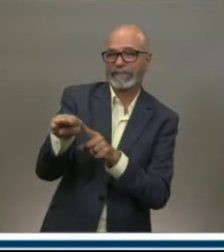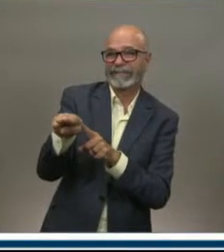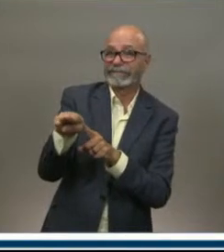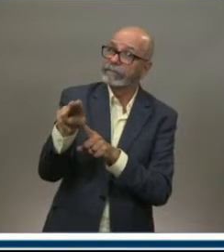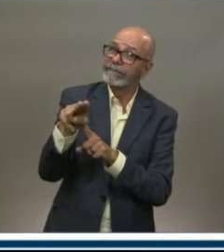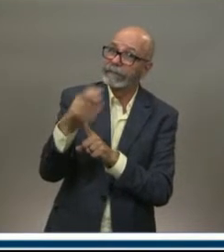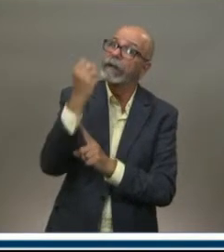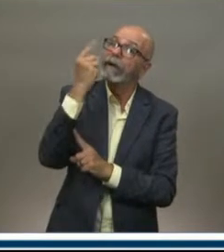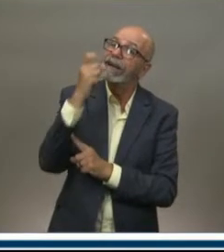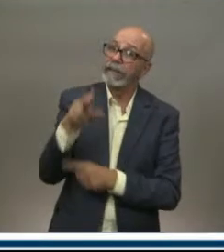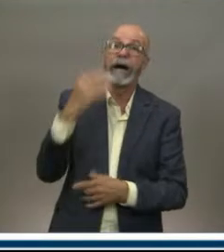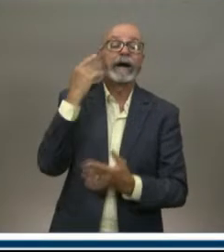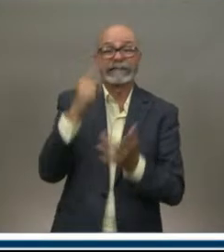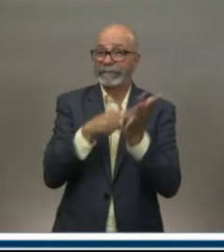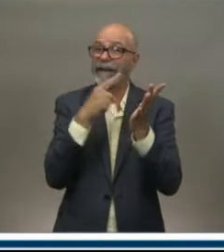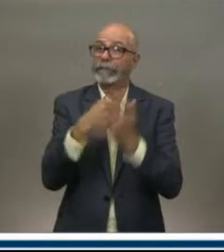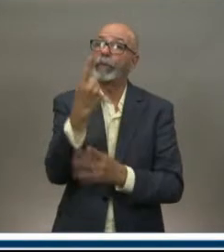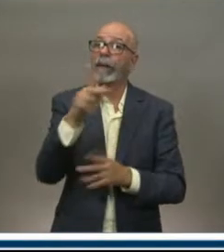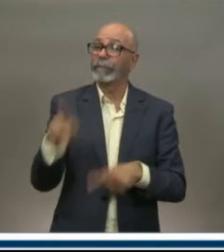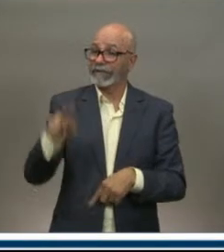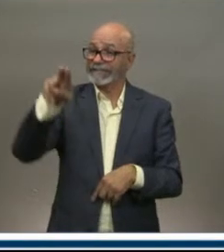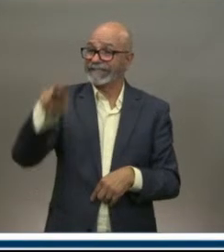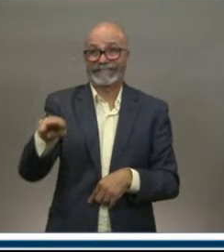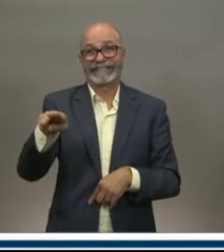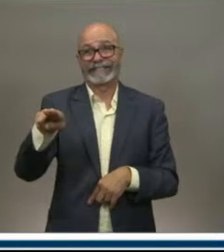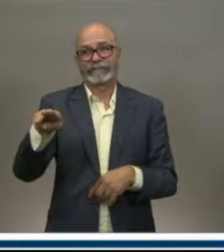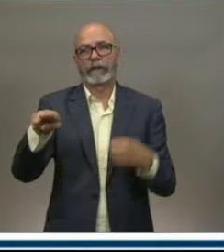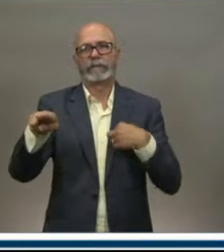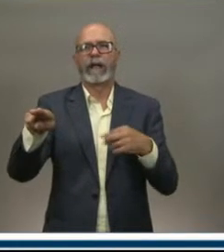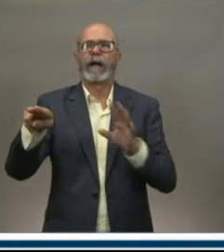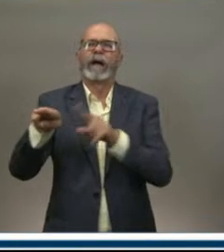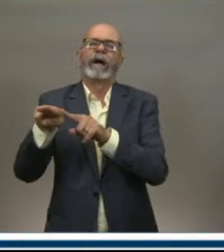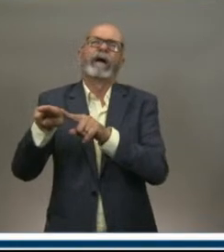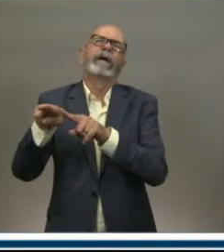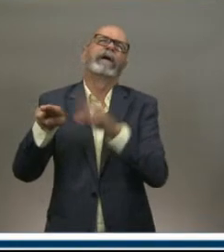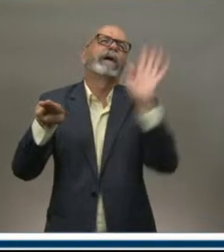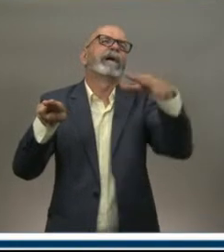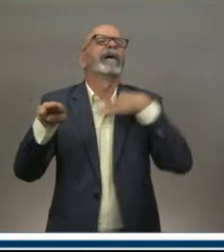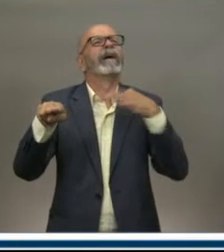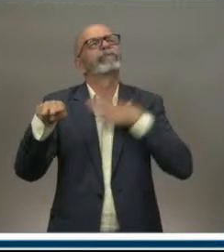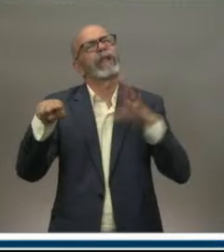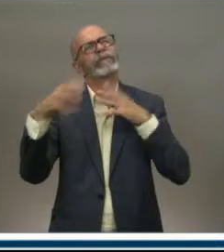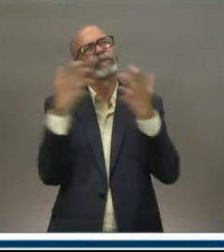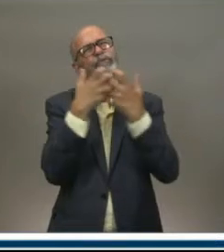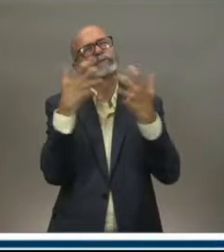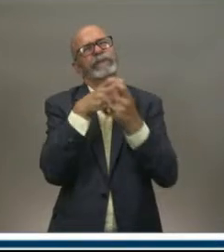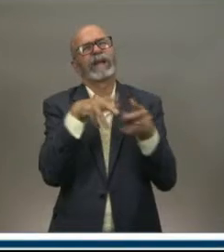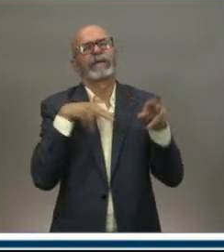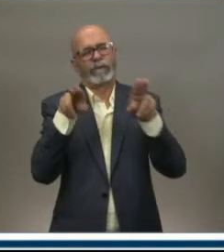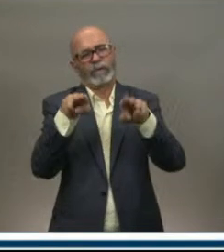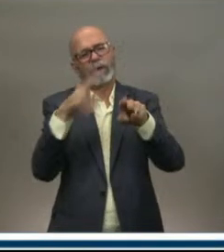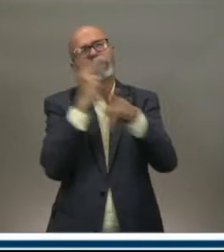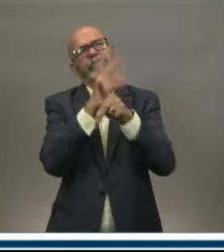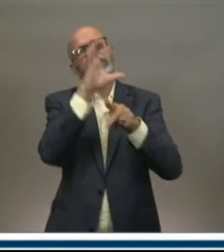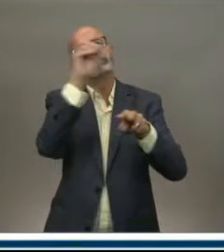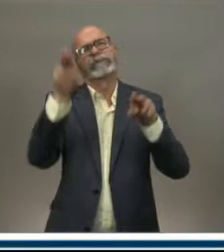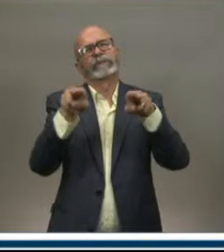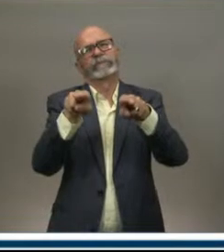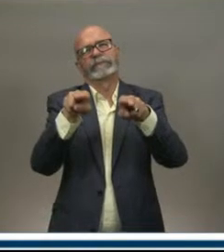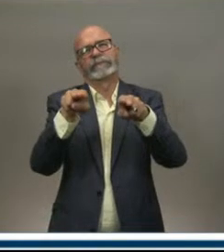like having a roommate and so forth. So in not all instances is it unanimous desire